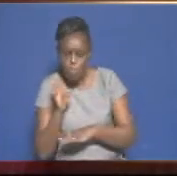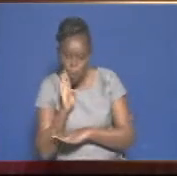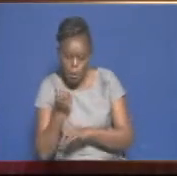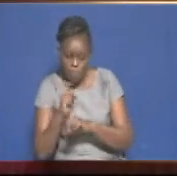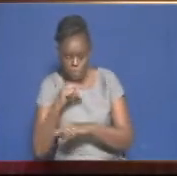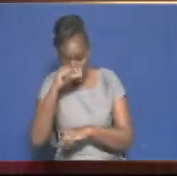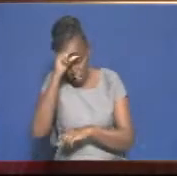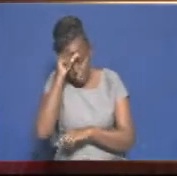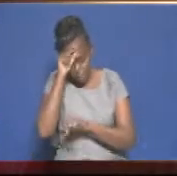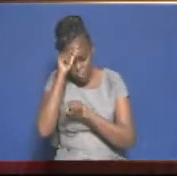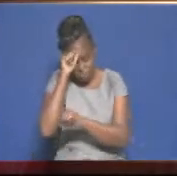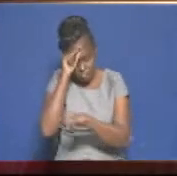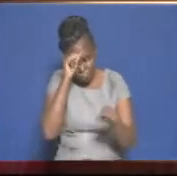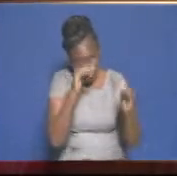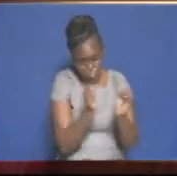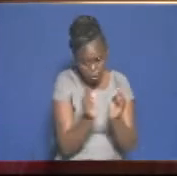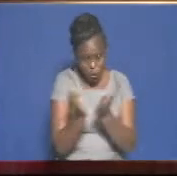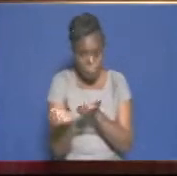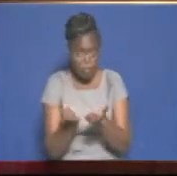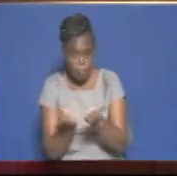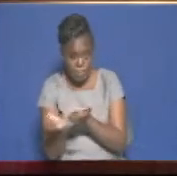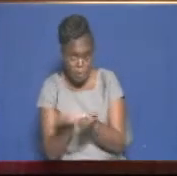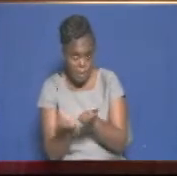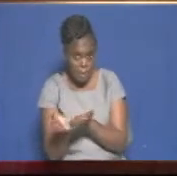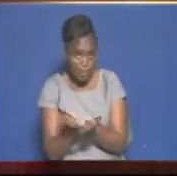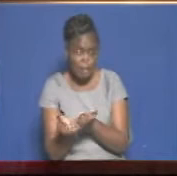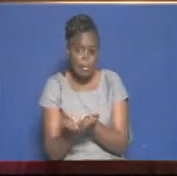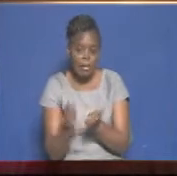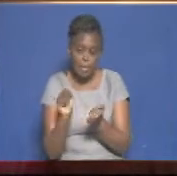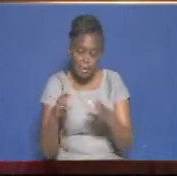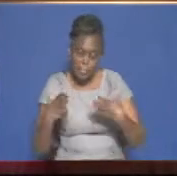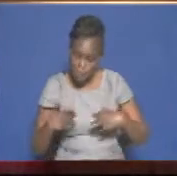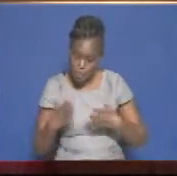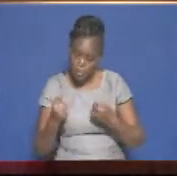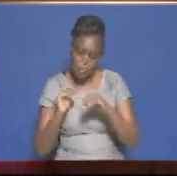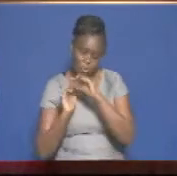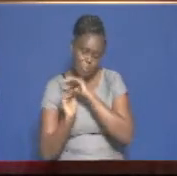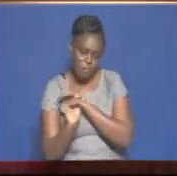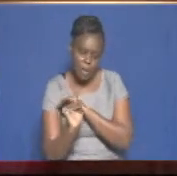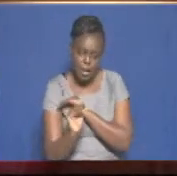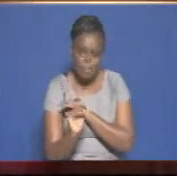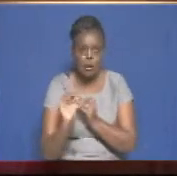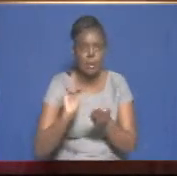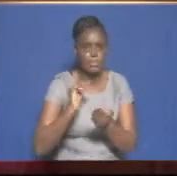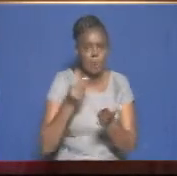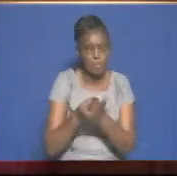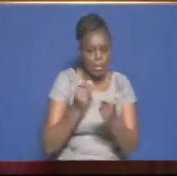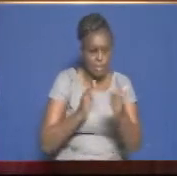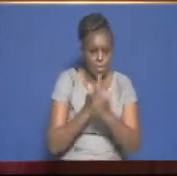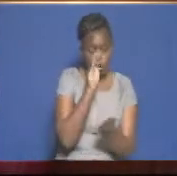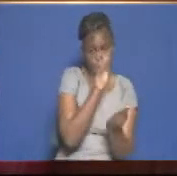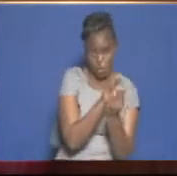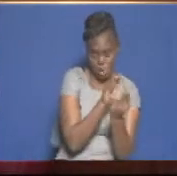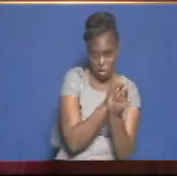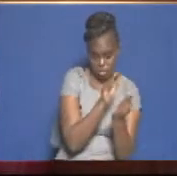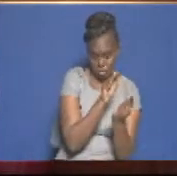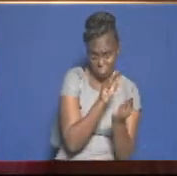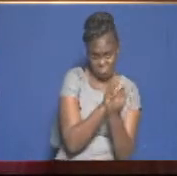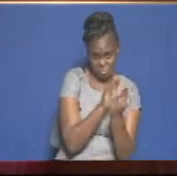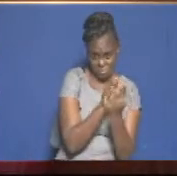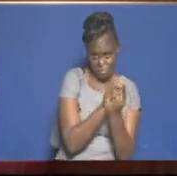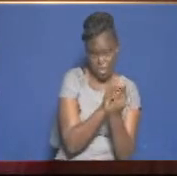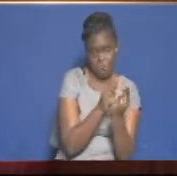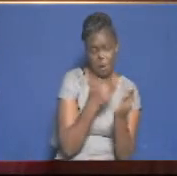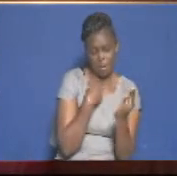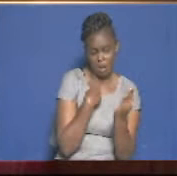government because, Mr. Speaker, these people cannot access funds through the banks, which have stringent